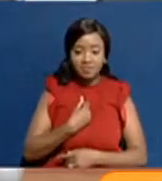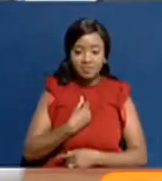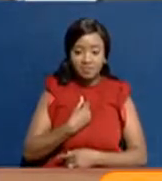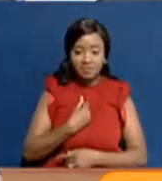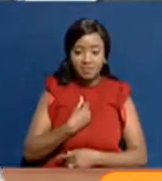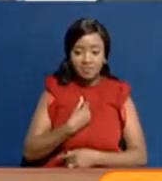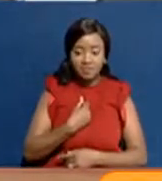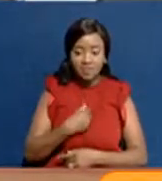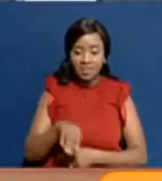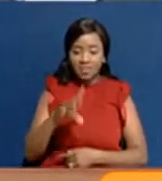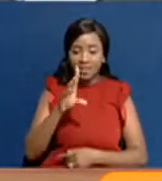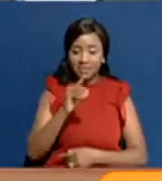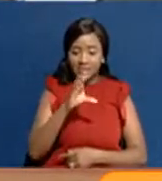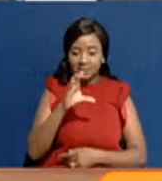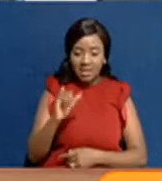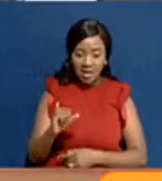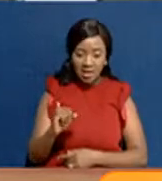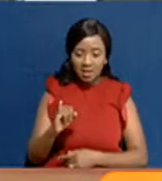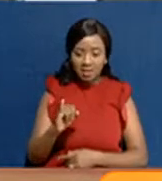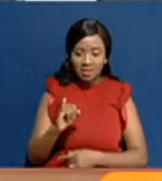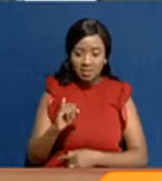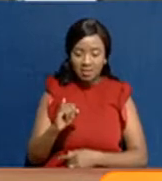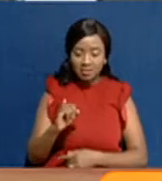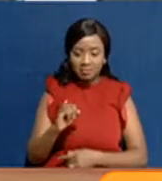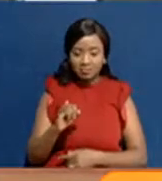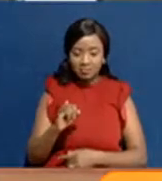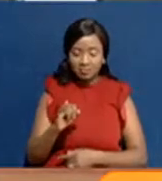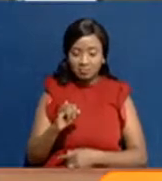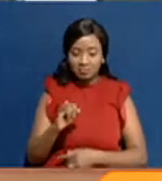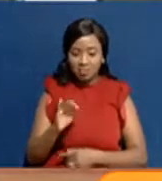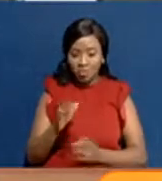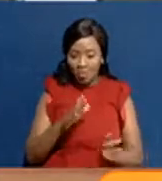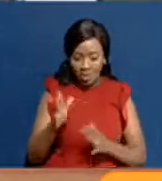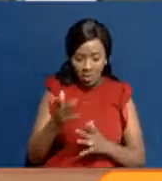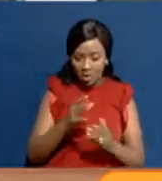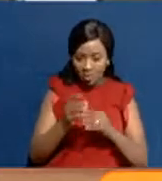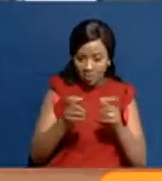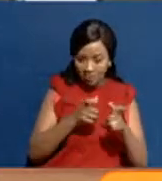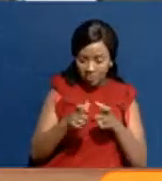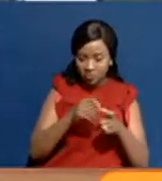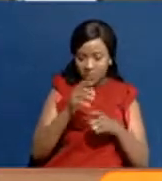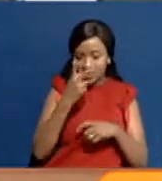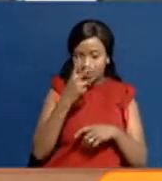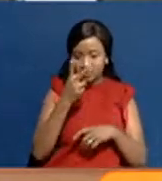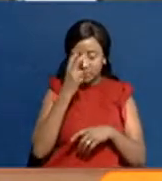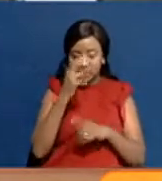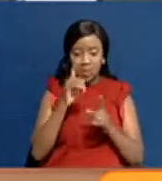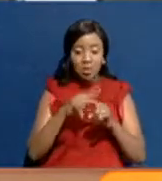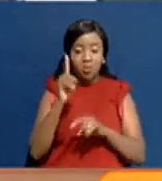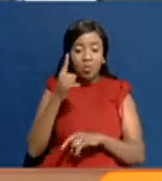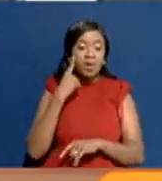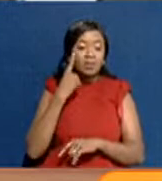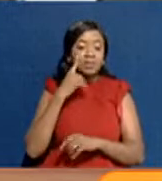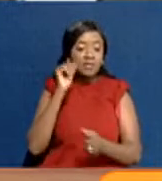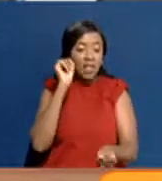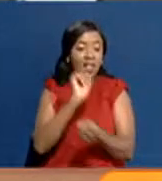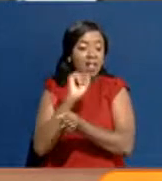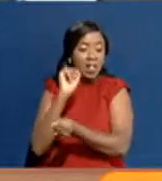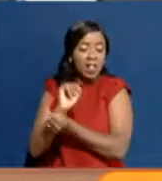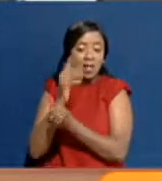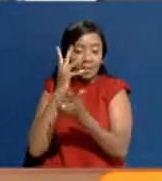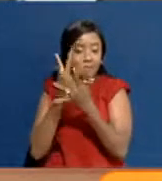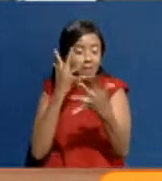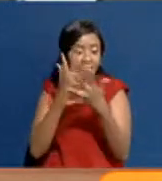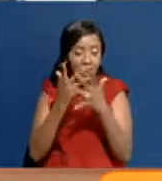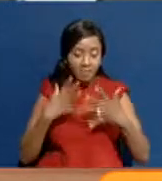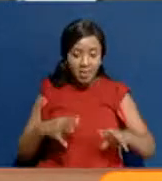you know, what the DCI does with suspects. Because the day they'll start doing that is the day we'll start seeing accountability.